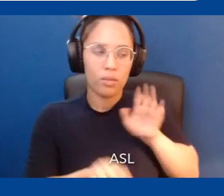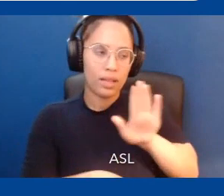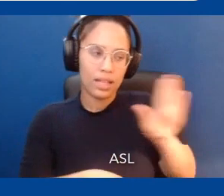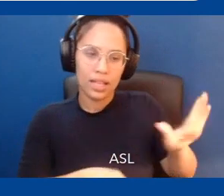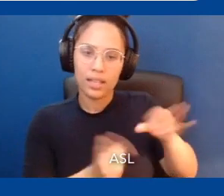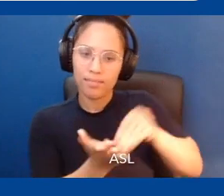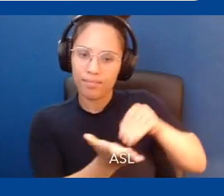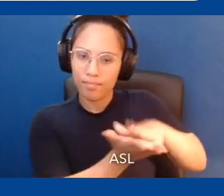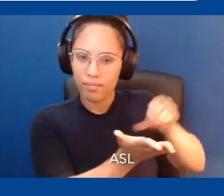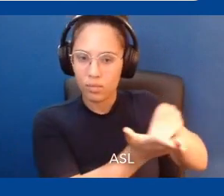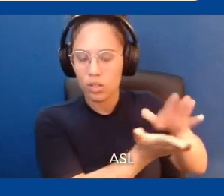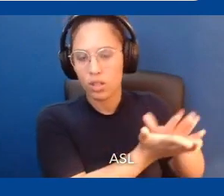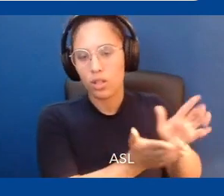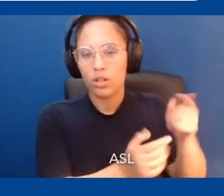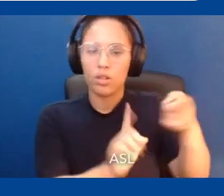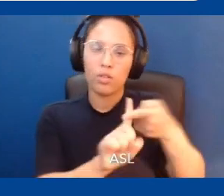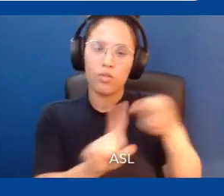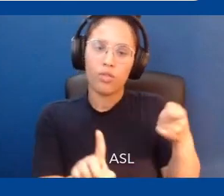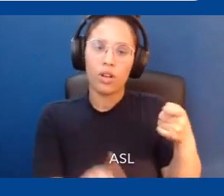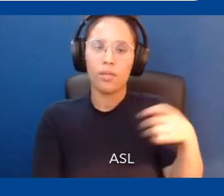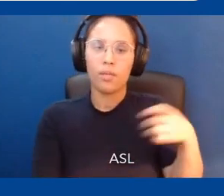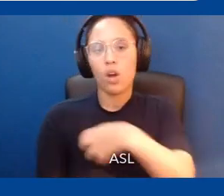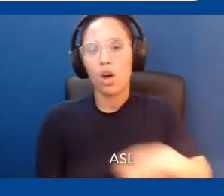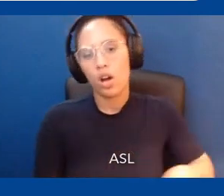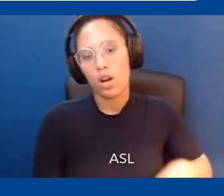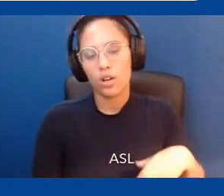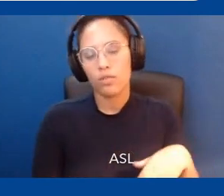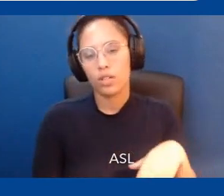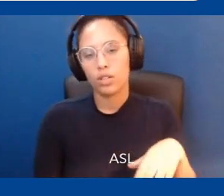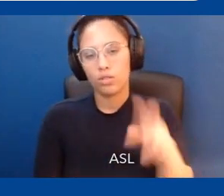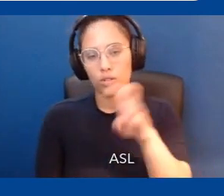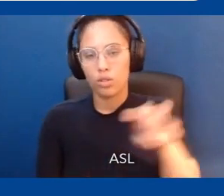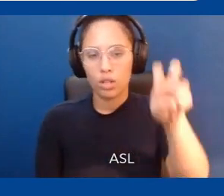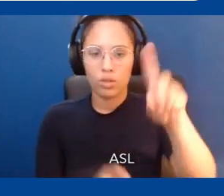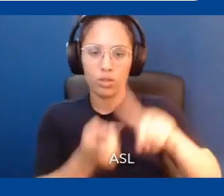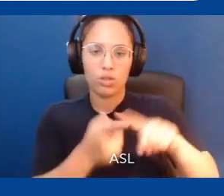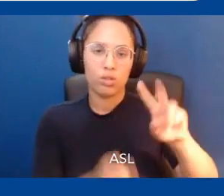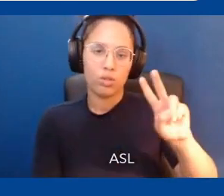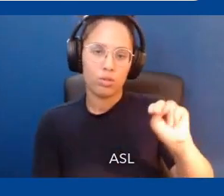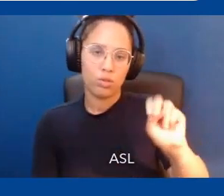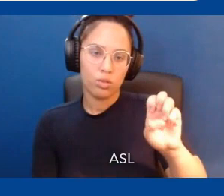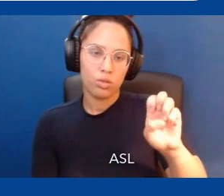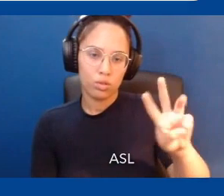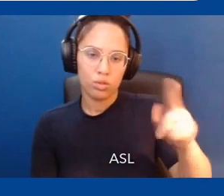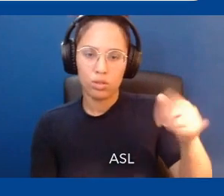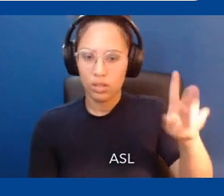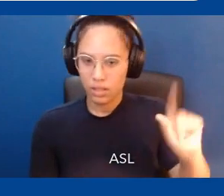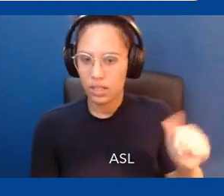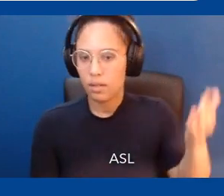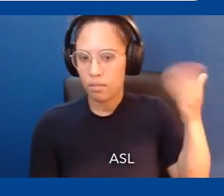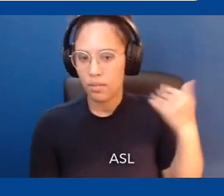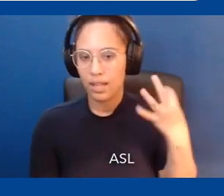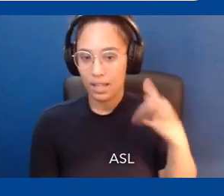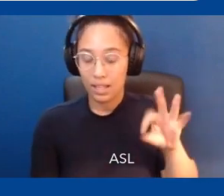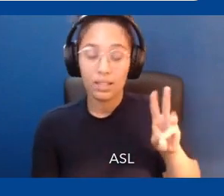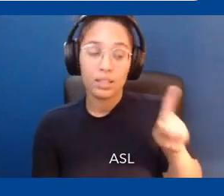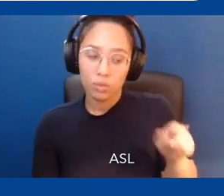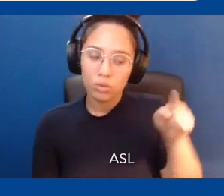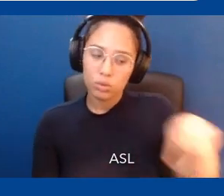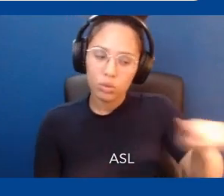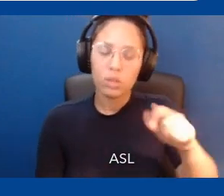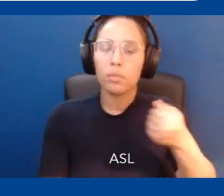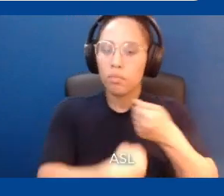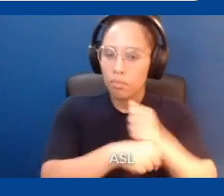Peabody expedition to Netherlands, New Guinea in 1961. And so they were finishing up these short films with an